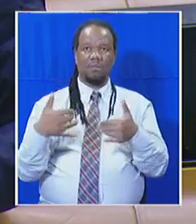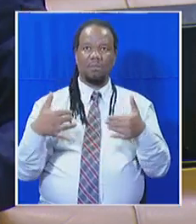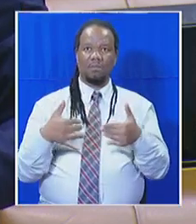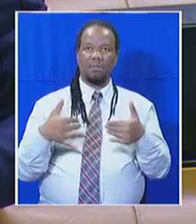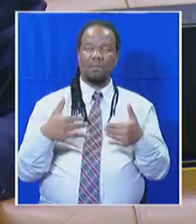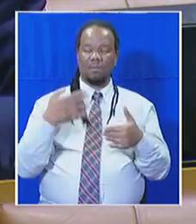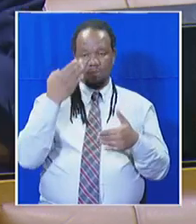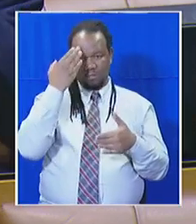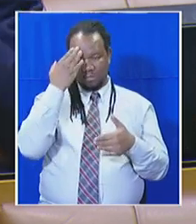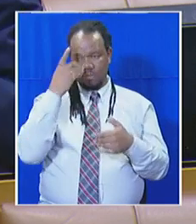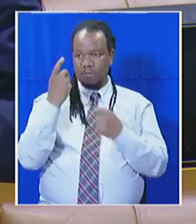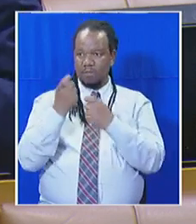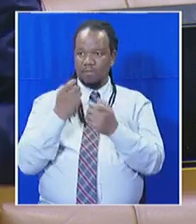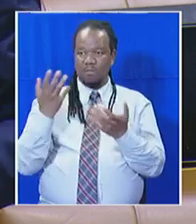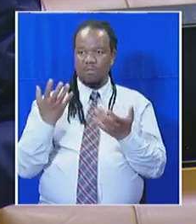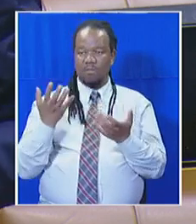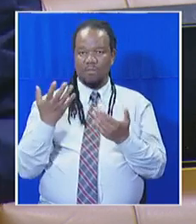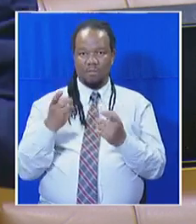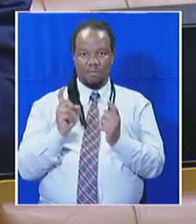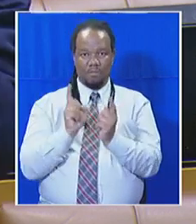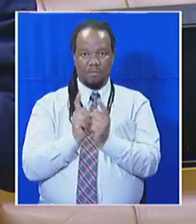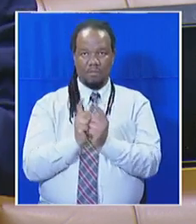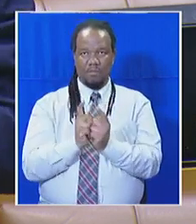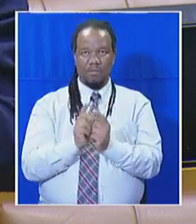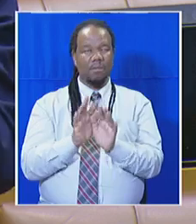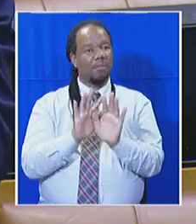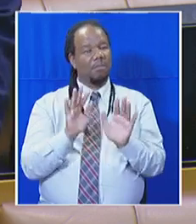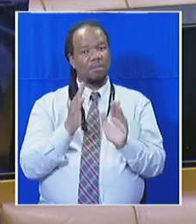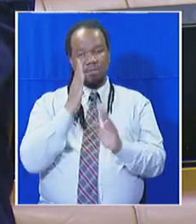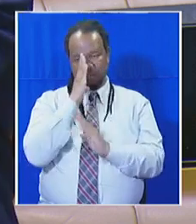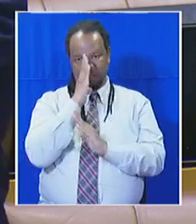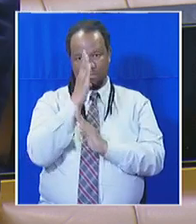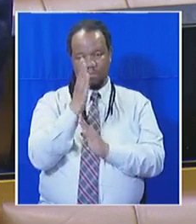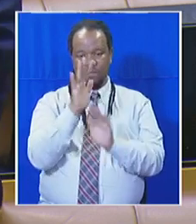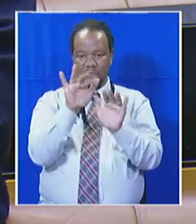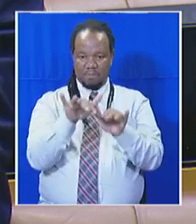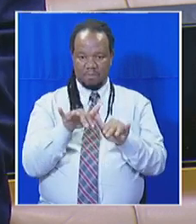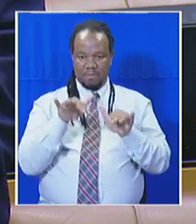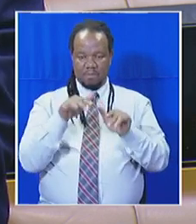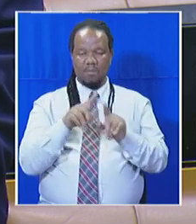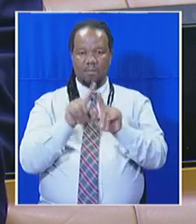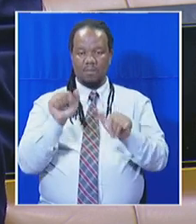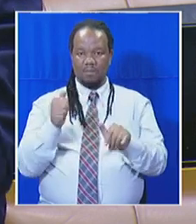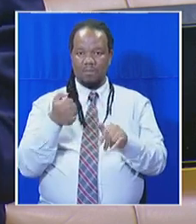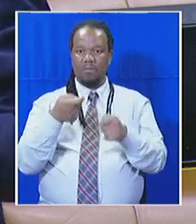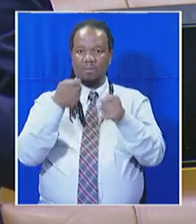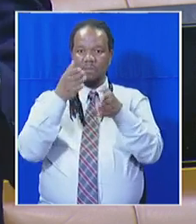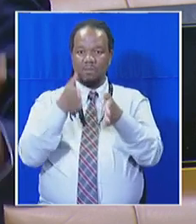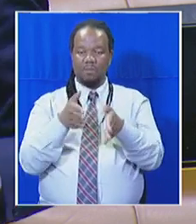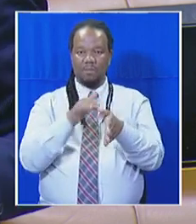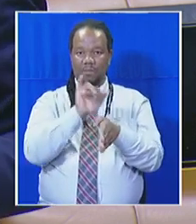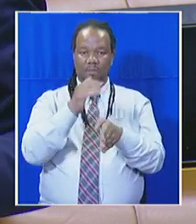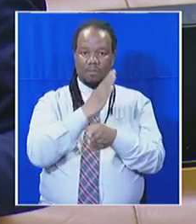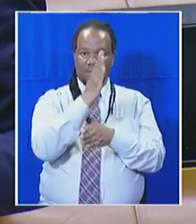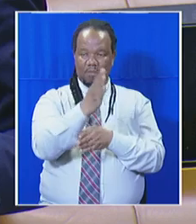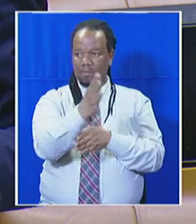meet. He must address the House or address honorable members through you. So please